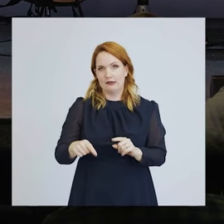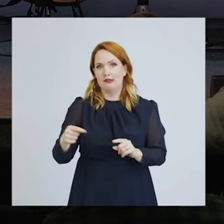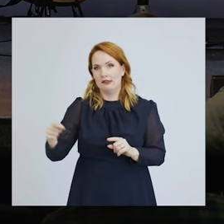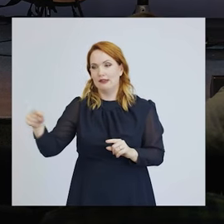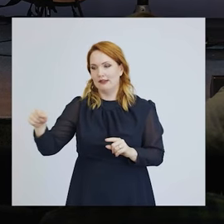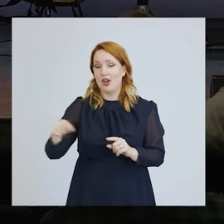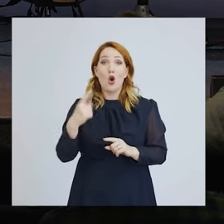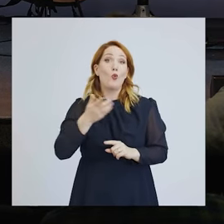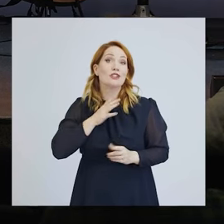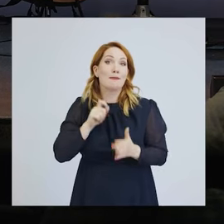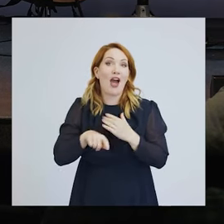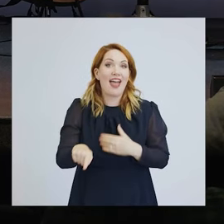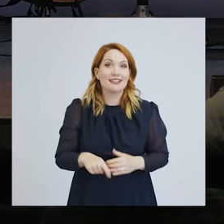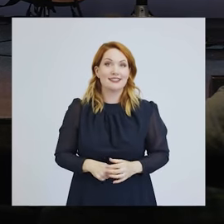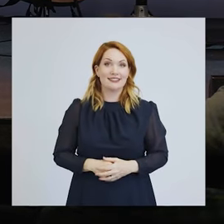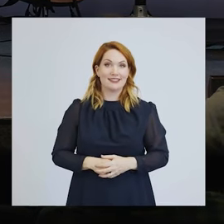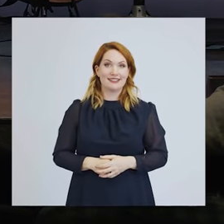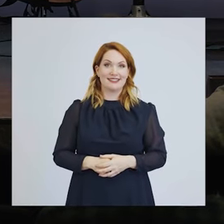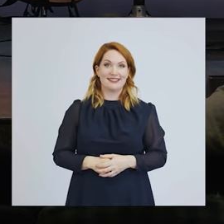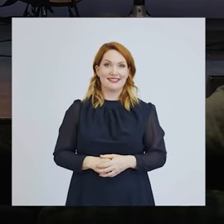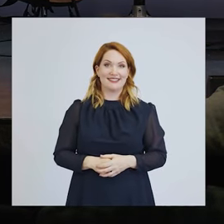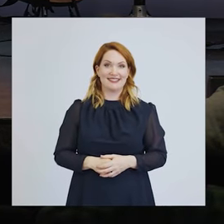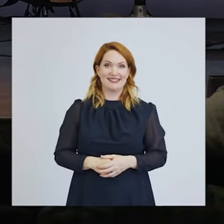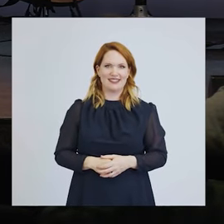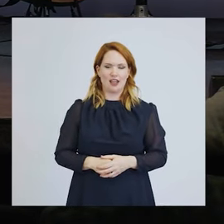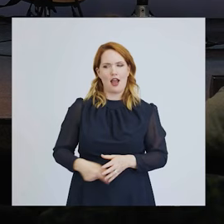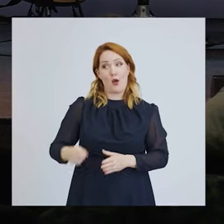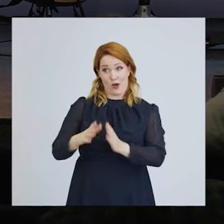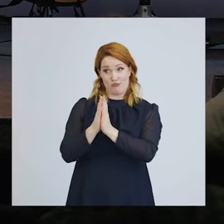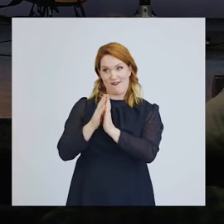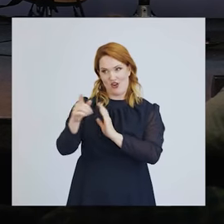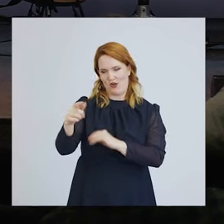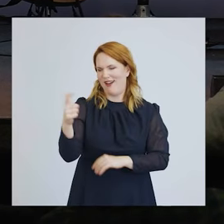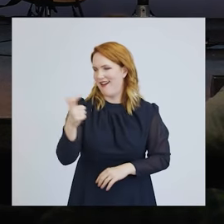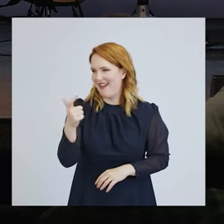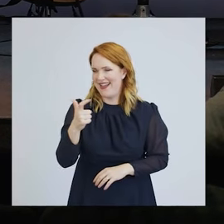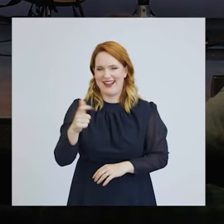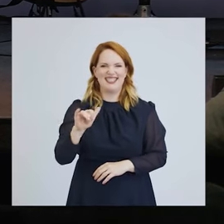albums outside after the service for scales if you want to go buy them. Who wants to buy one?